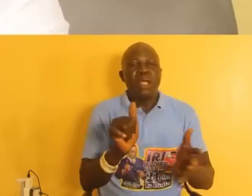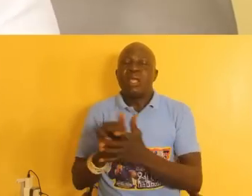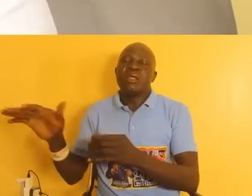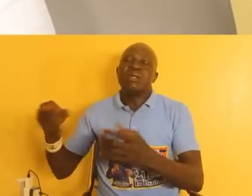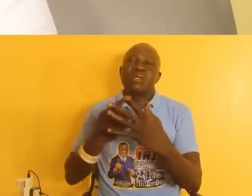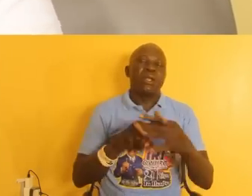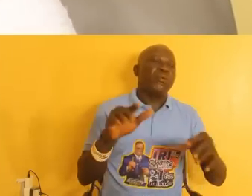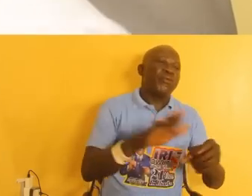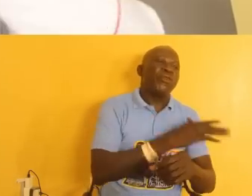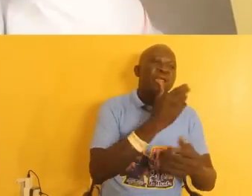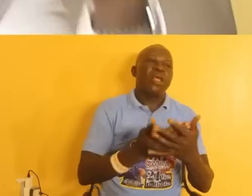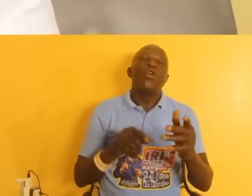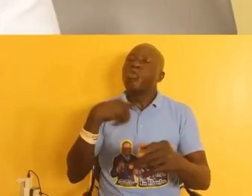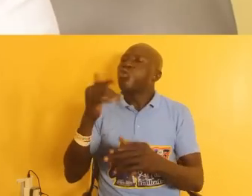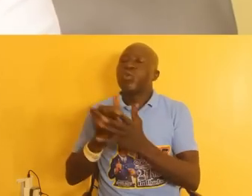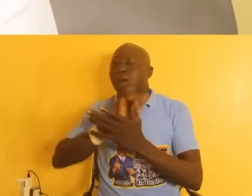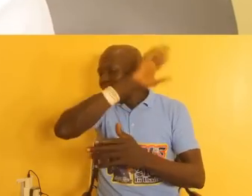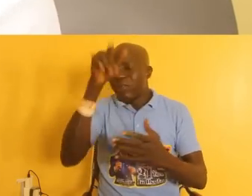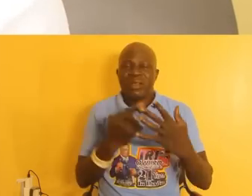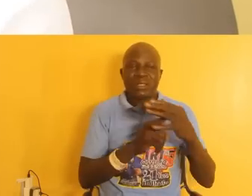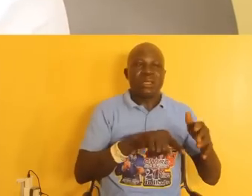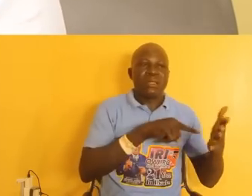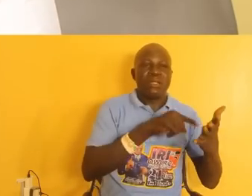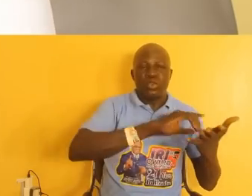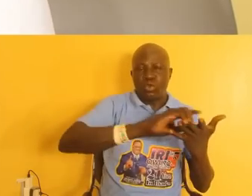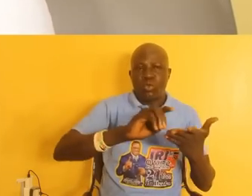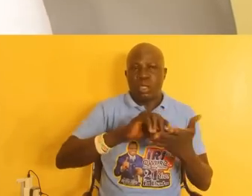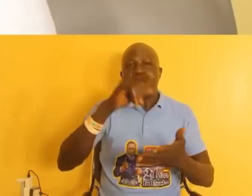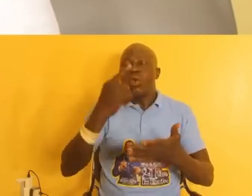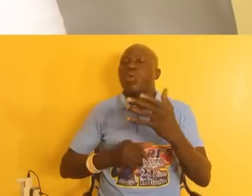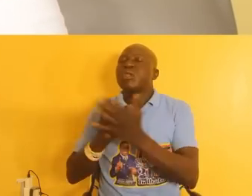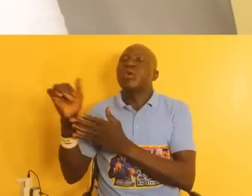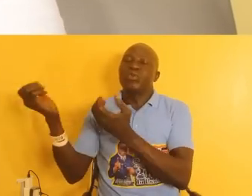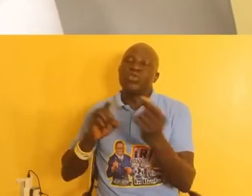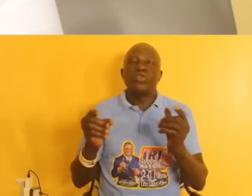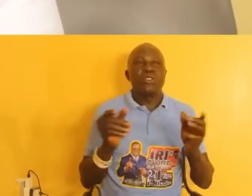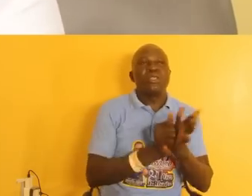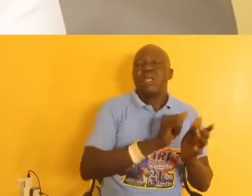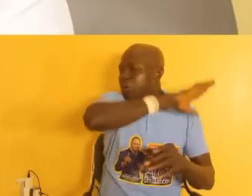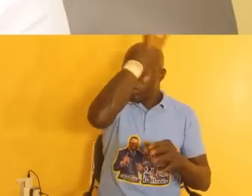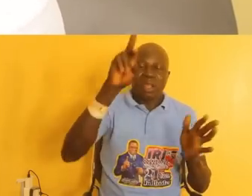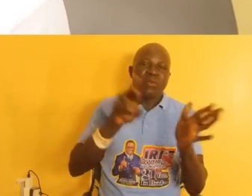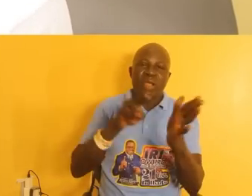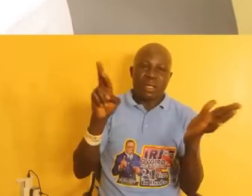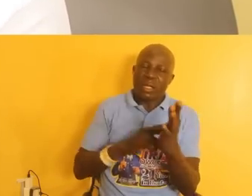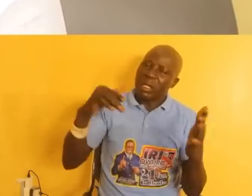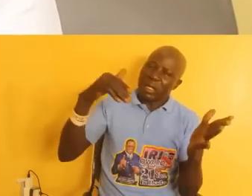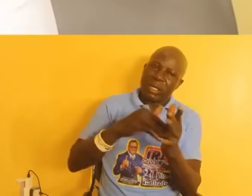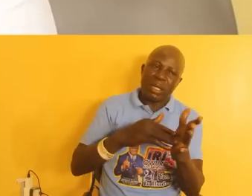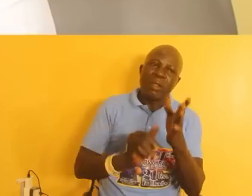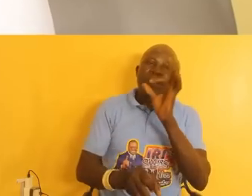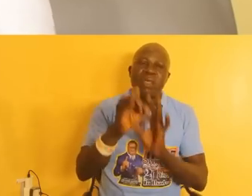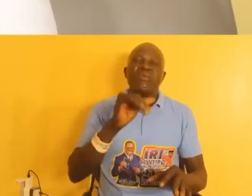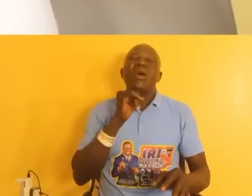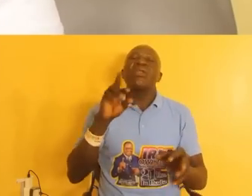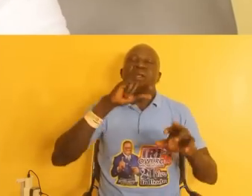bere fully. It has commenced fully. And you about the power bere lo say. What I not start with us. Into kuni ko. Ah, the register man. We register them. To about